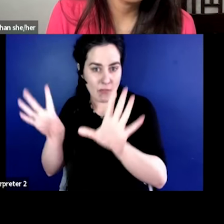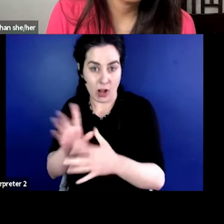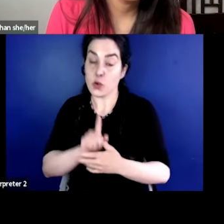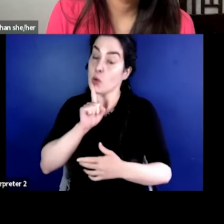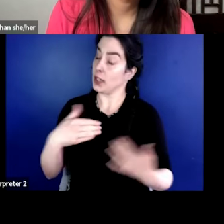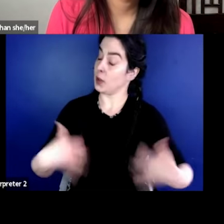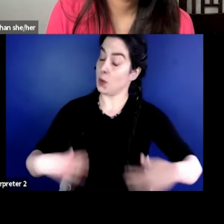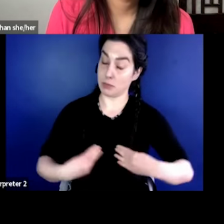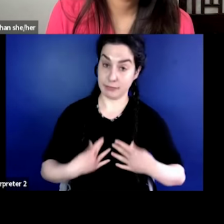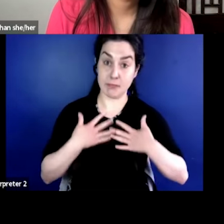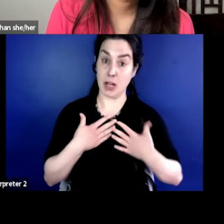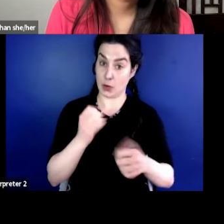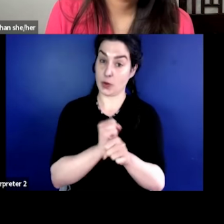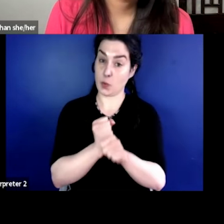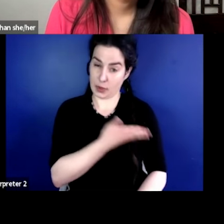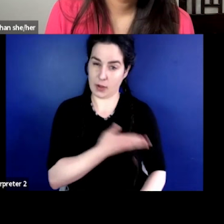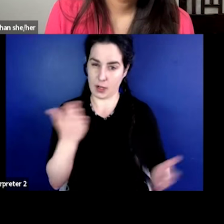pieces.